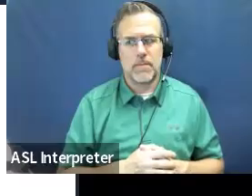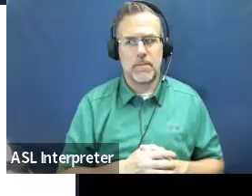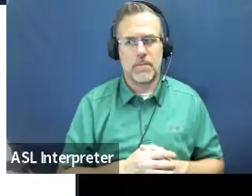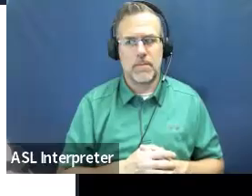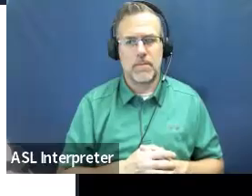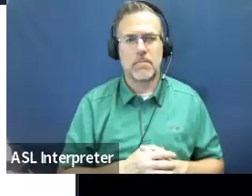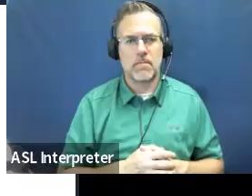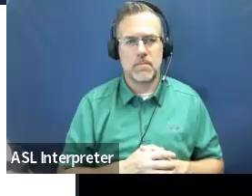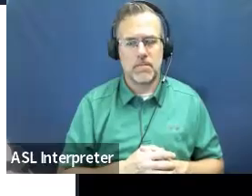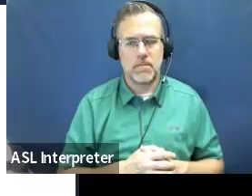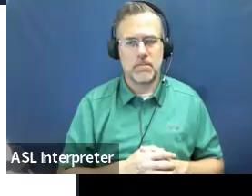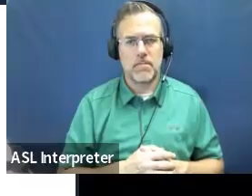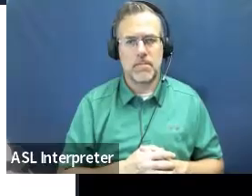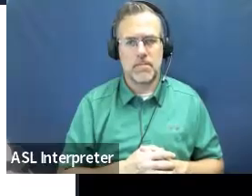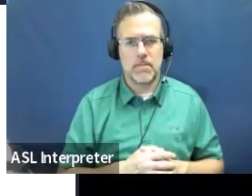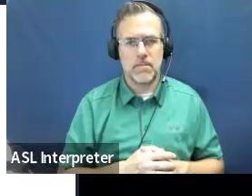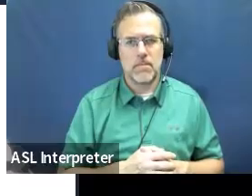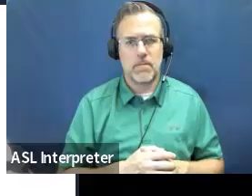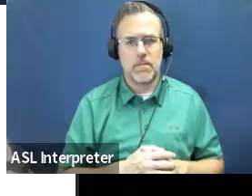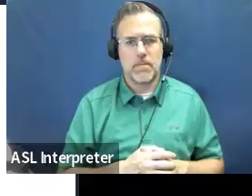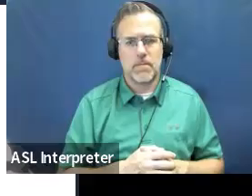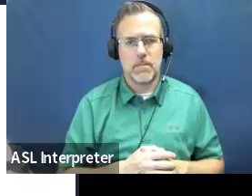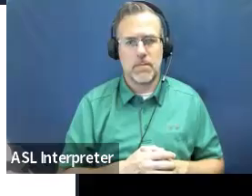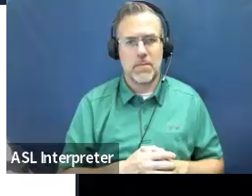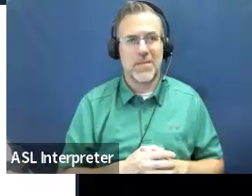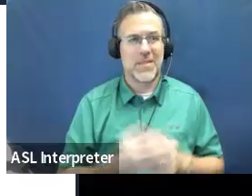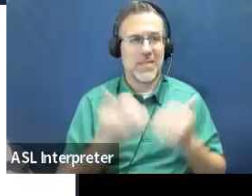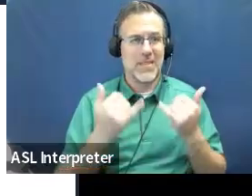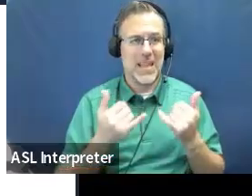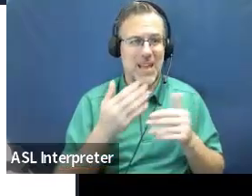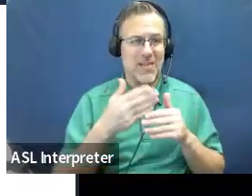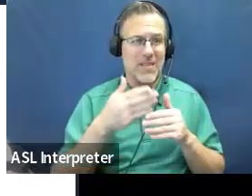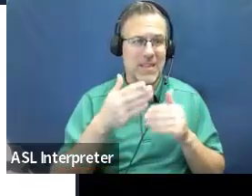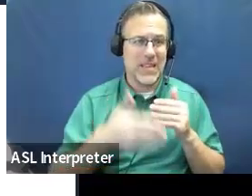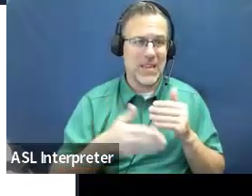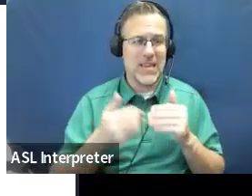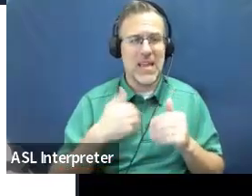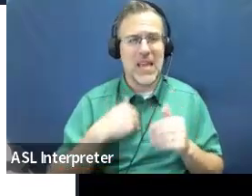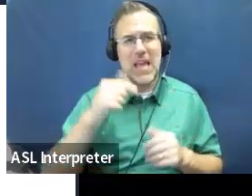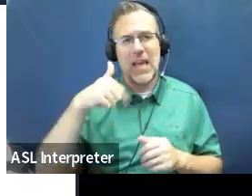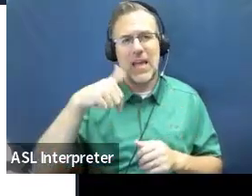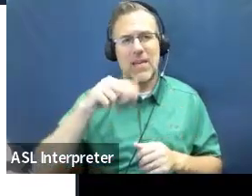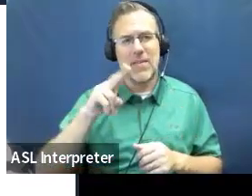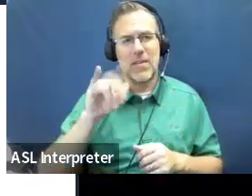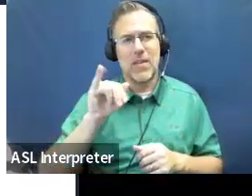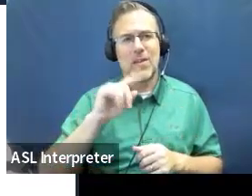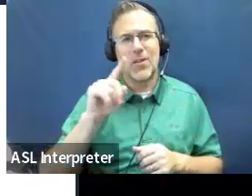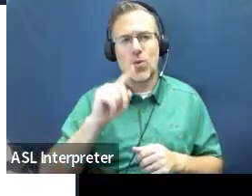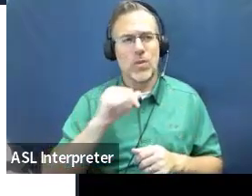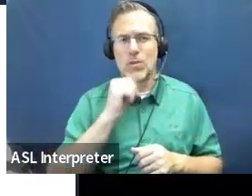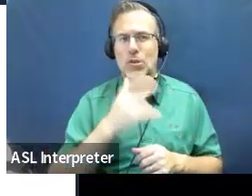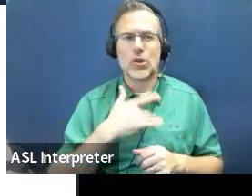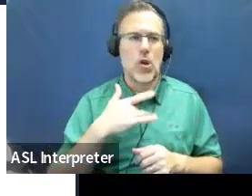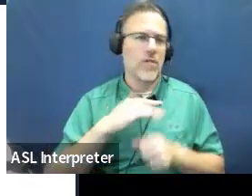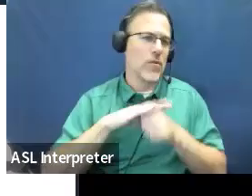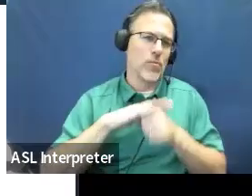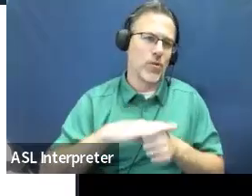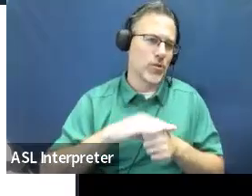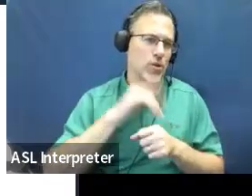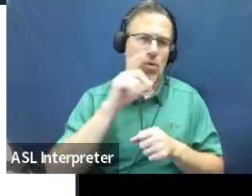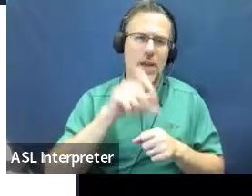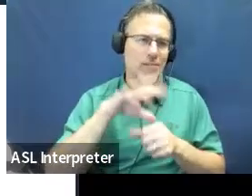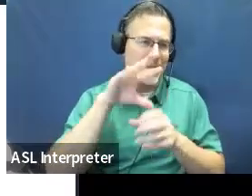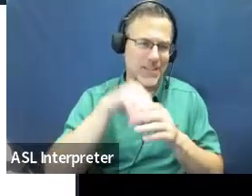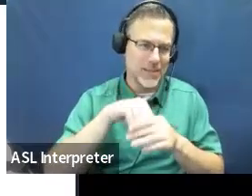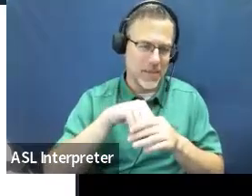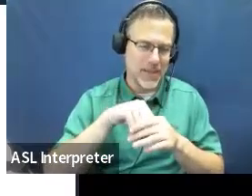All right. So we're just kind of coming to the end of this. I do have a little quiz. Don't feel pressured that you have to participate. This